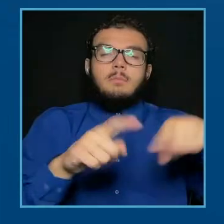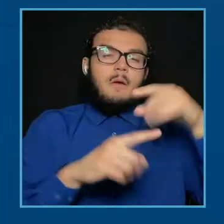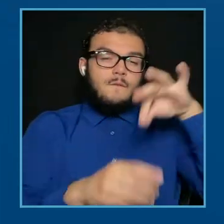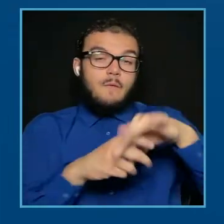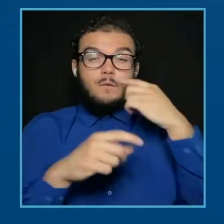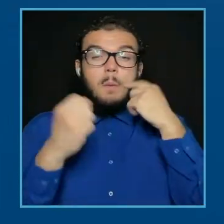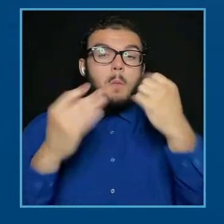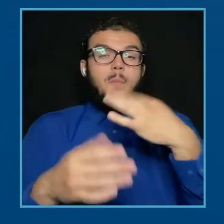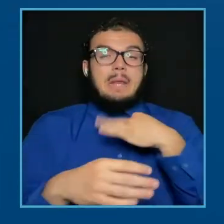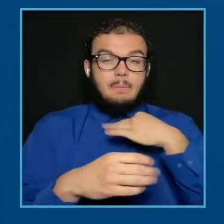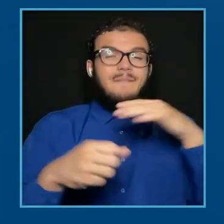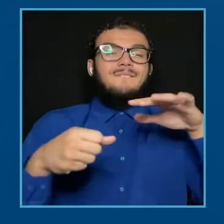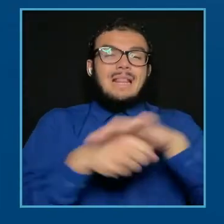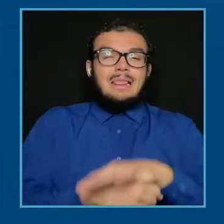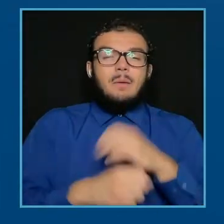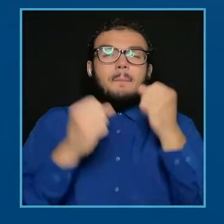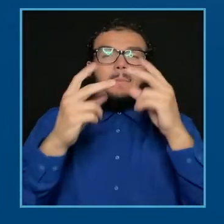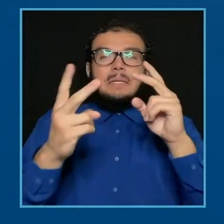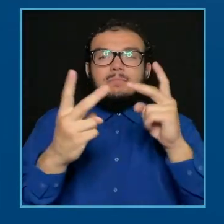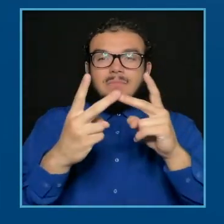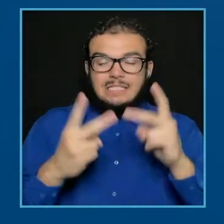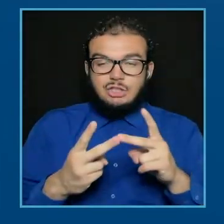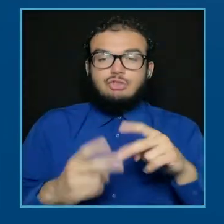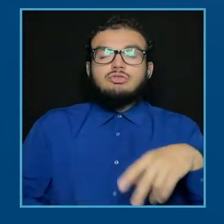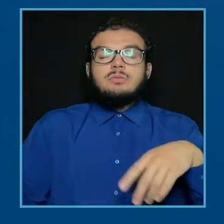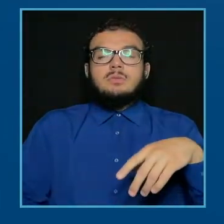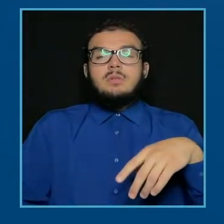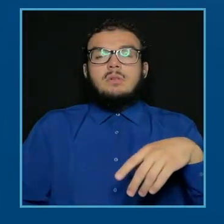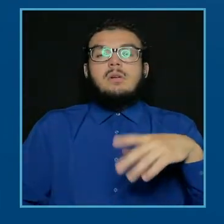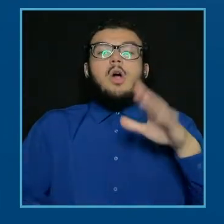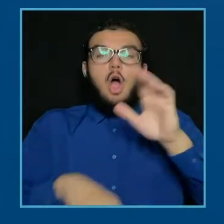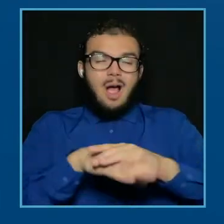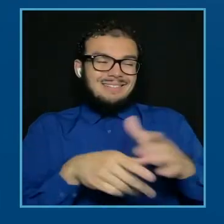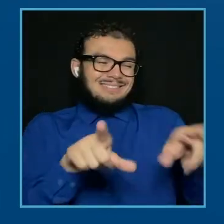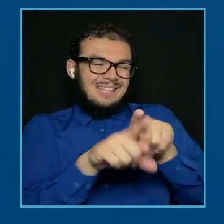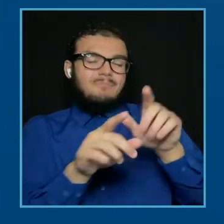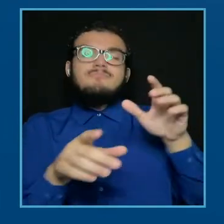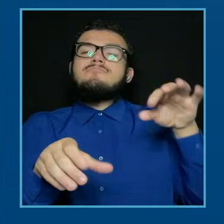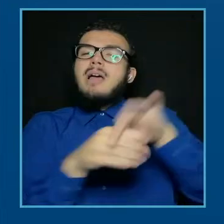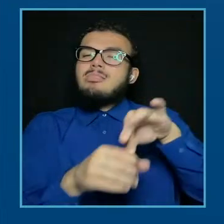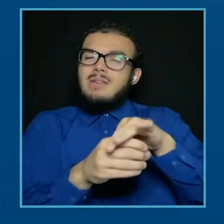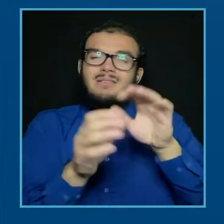to fill multiple different positions on the same ballot, even positions with